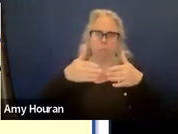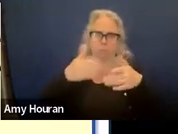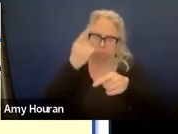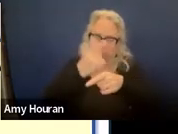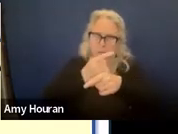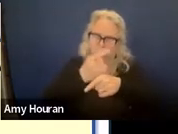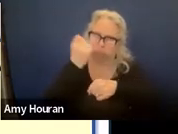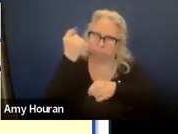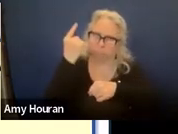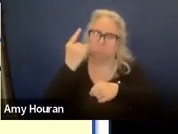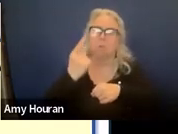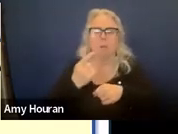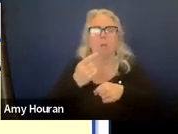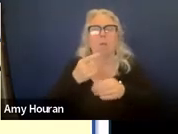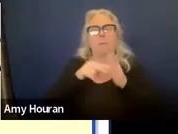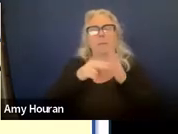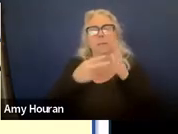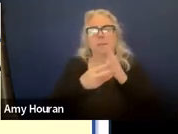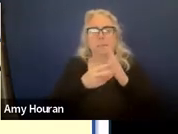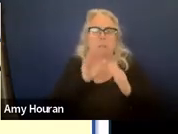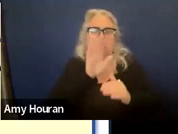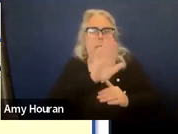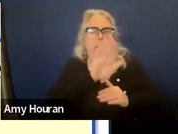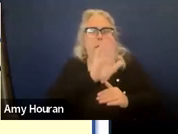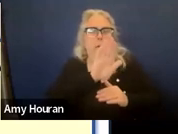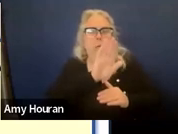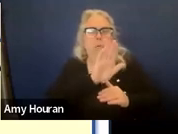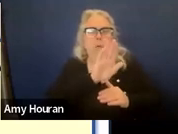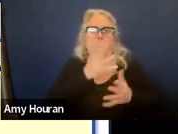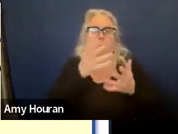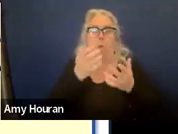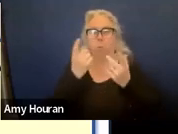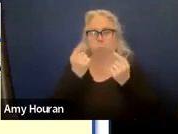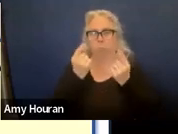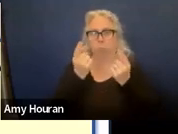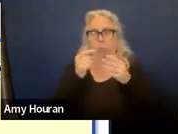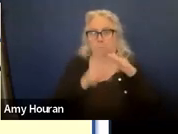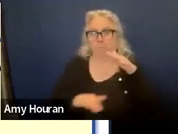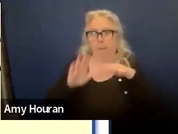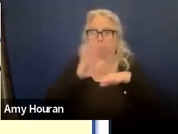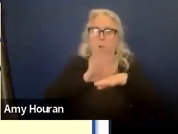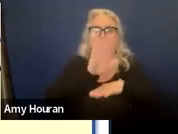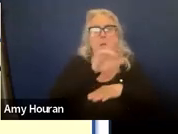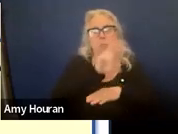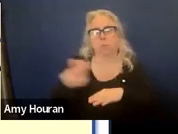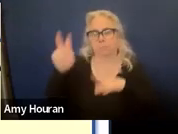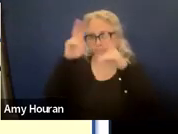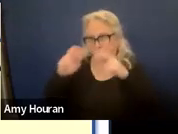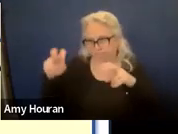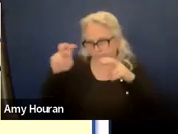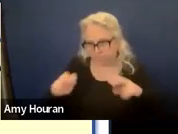It is there what they want to do based on their transition assessments.